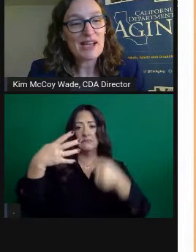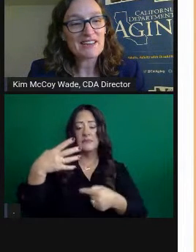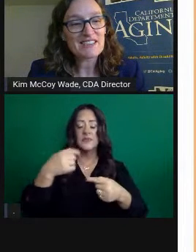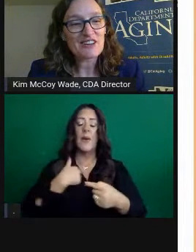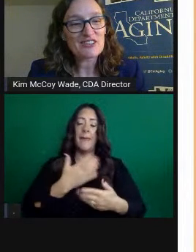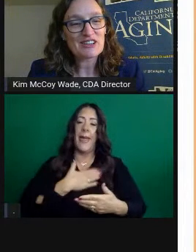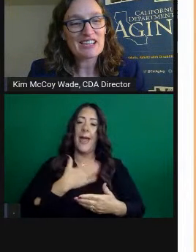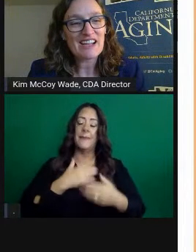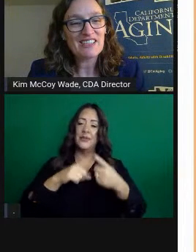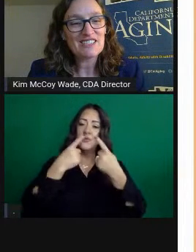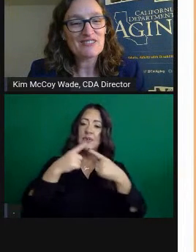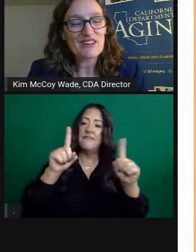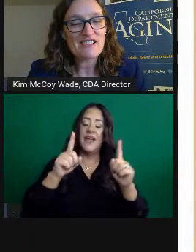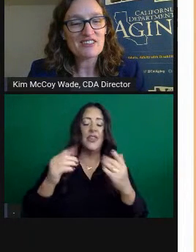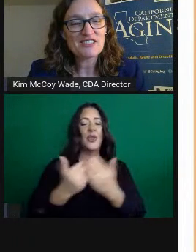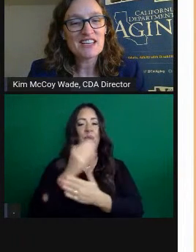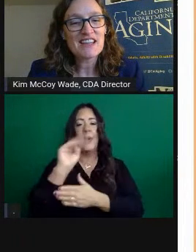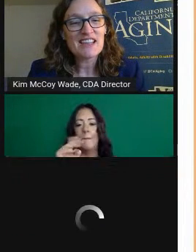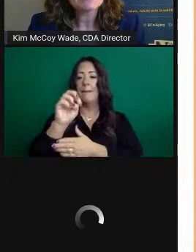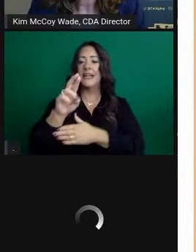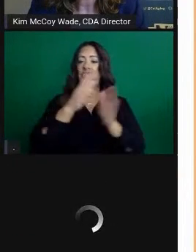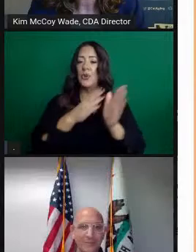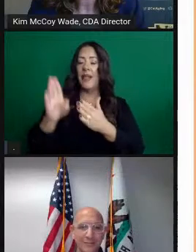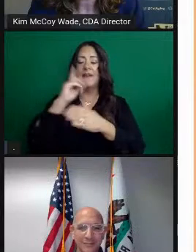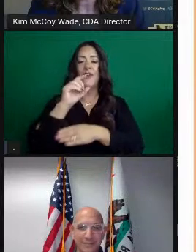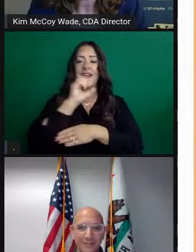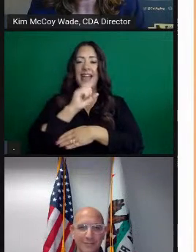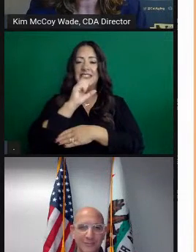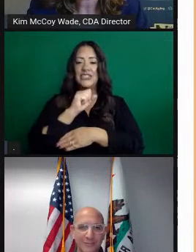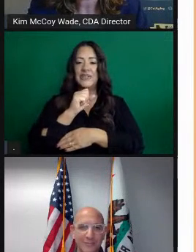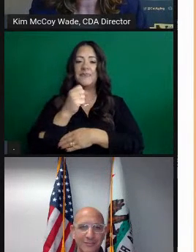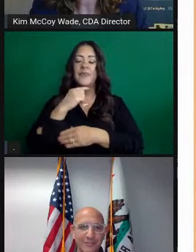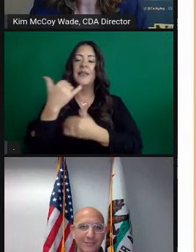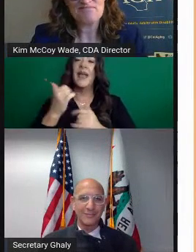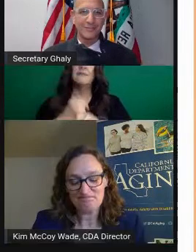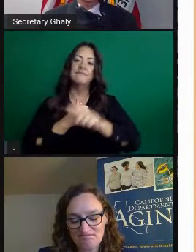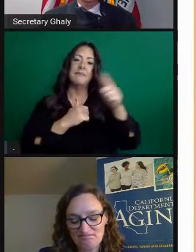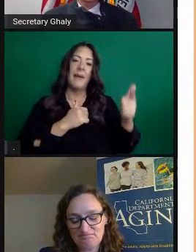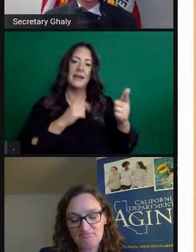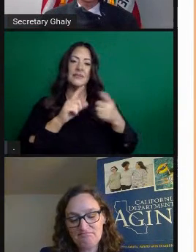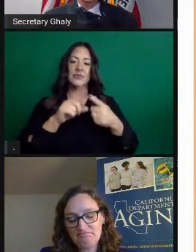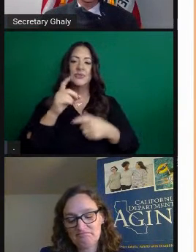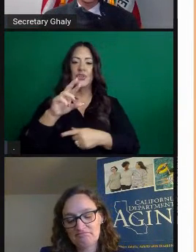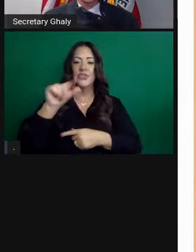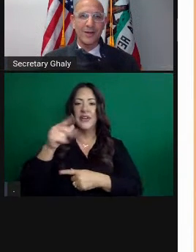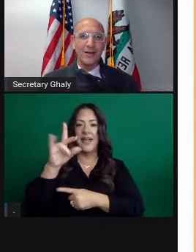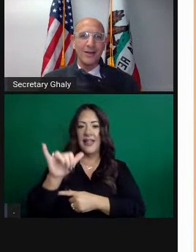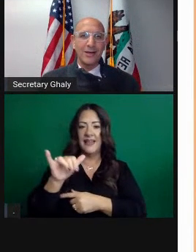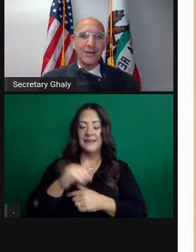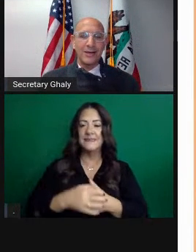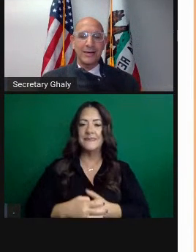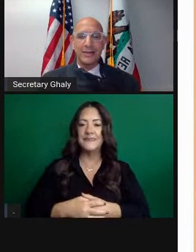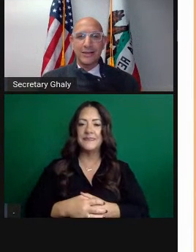will turn it back to Secretary Galley to do the honors and kick off our discussion today.